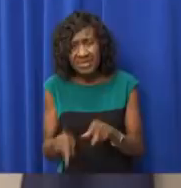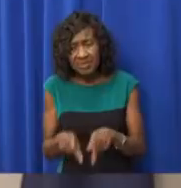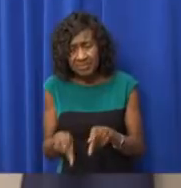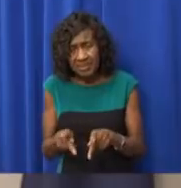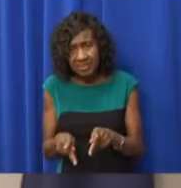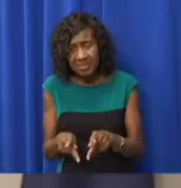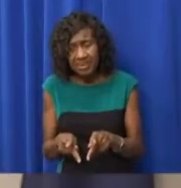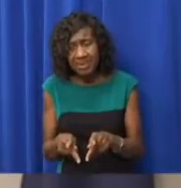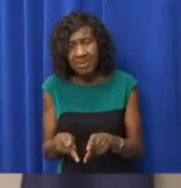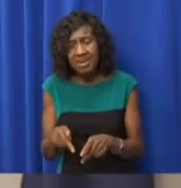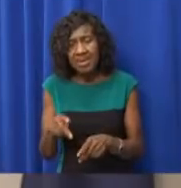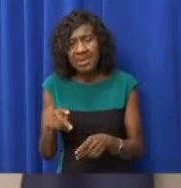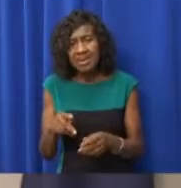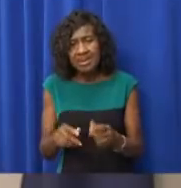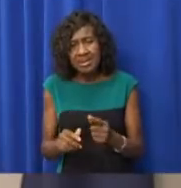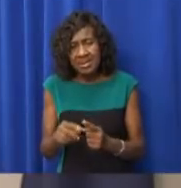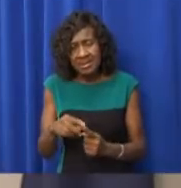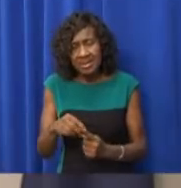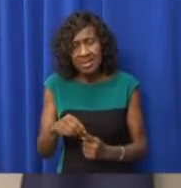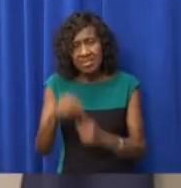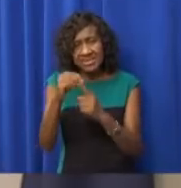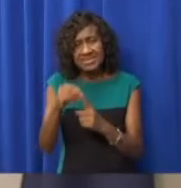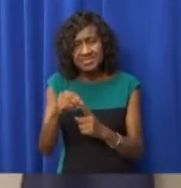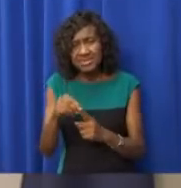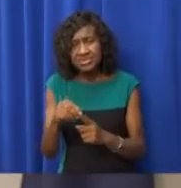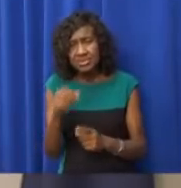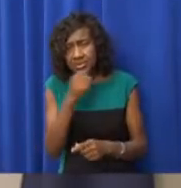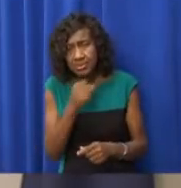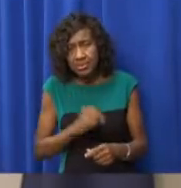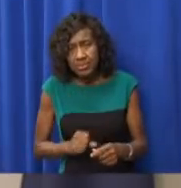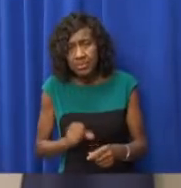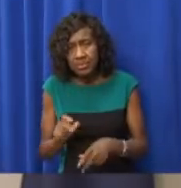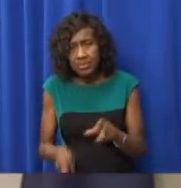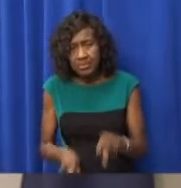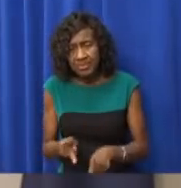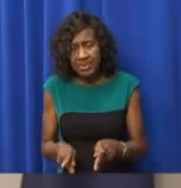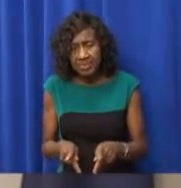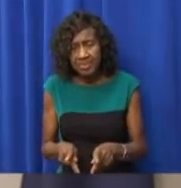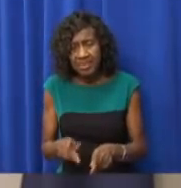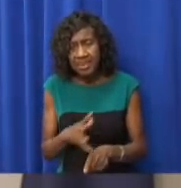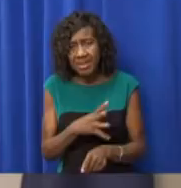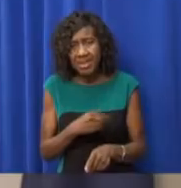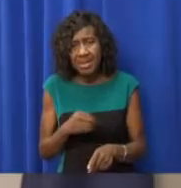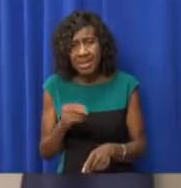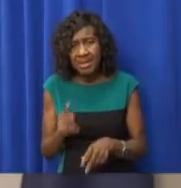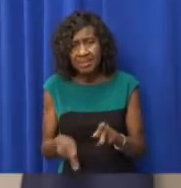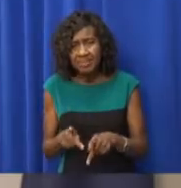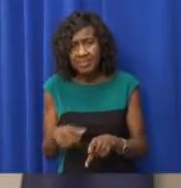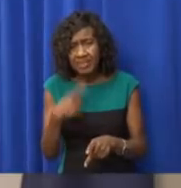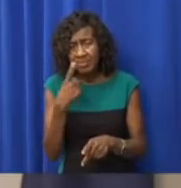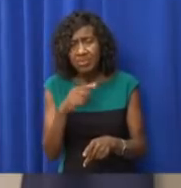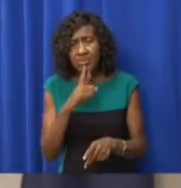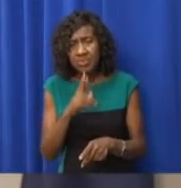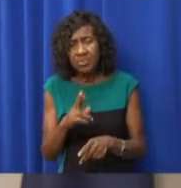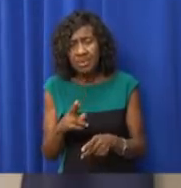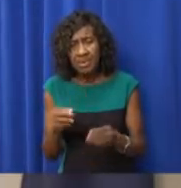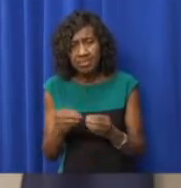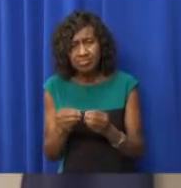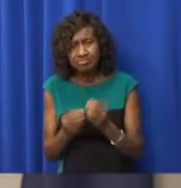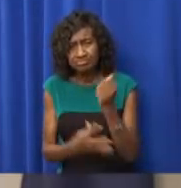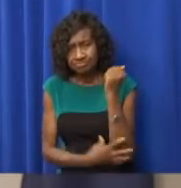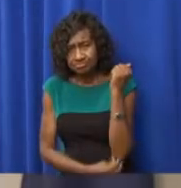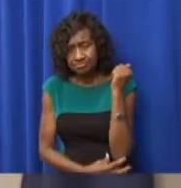most vulnerable groups, such as the elderly and those of low socioeconomic status, taking the brunt of